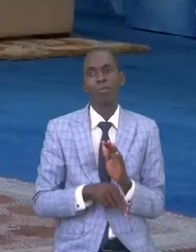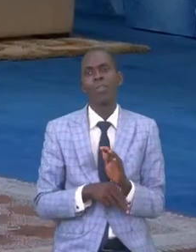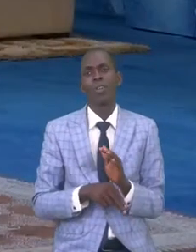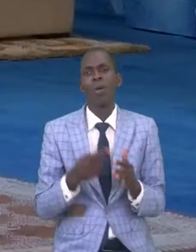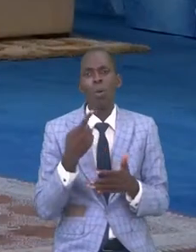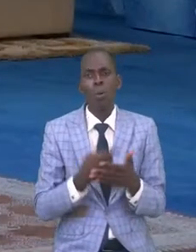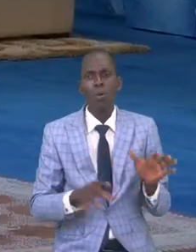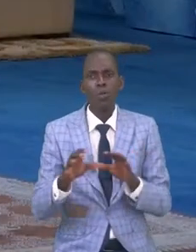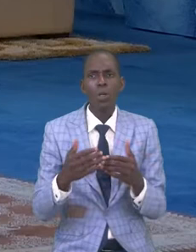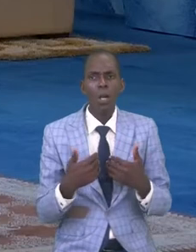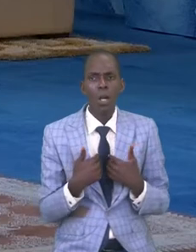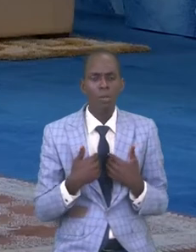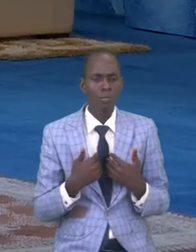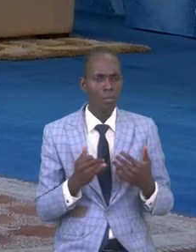have?